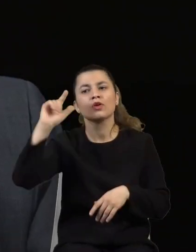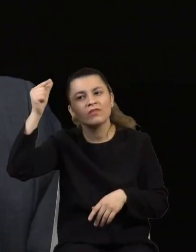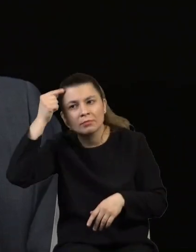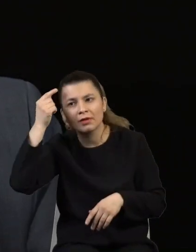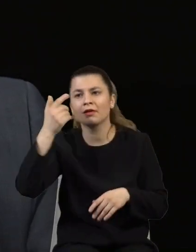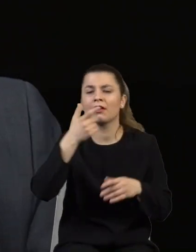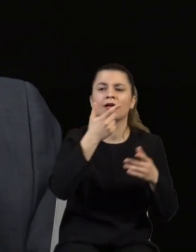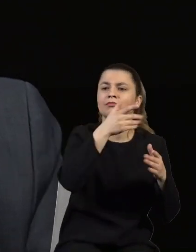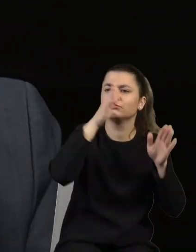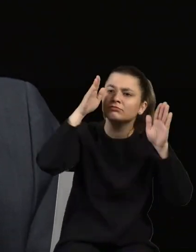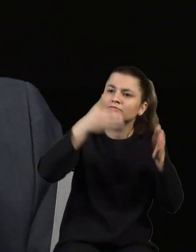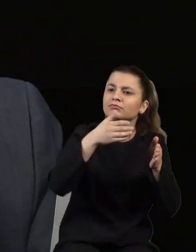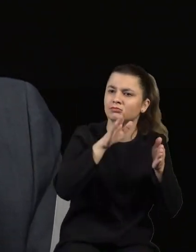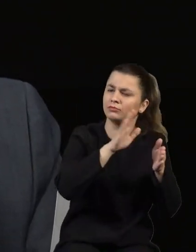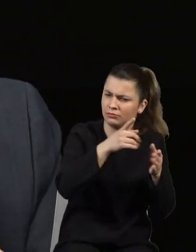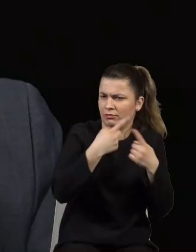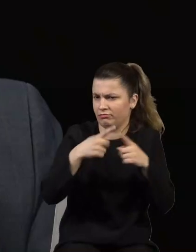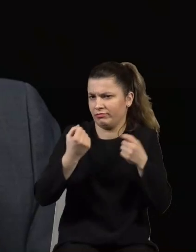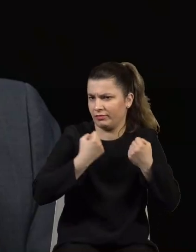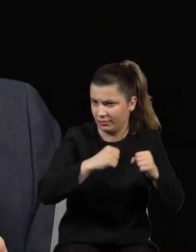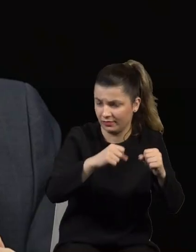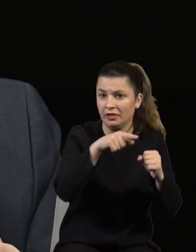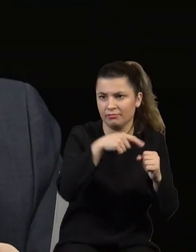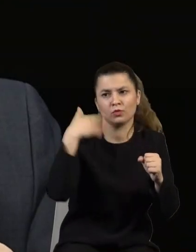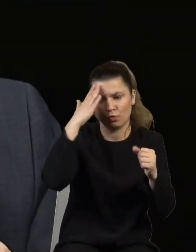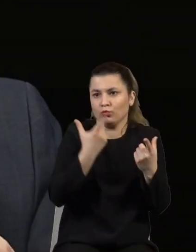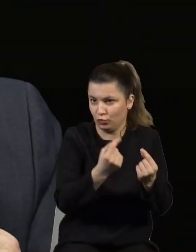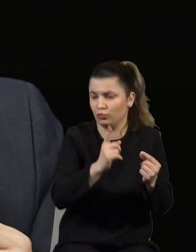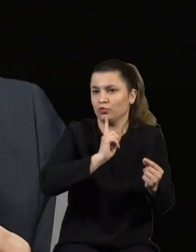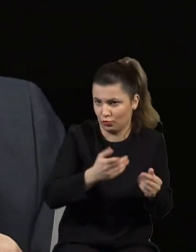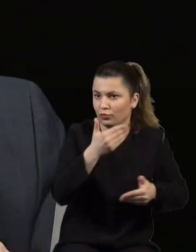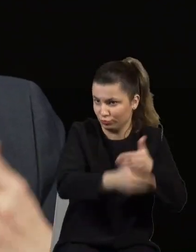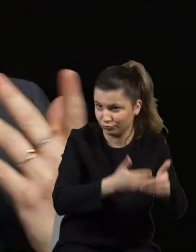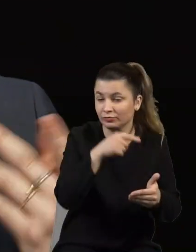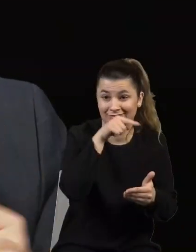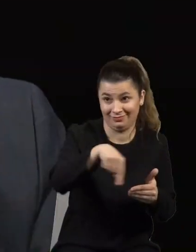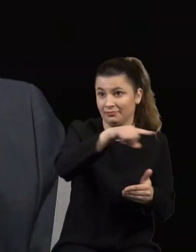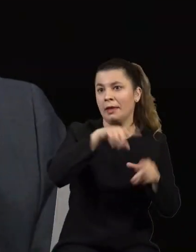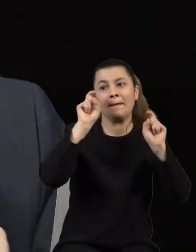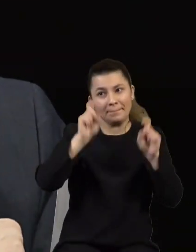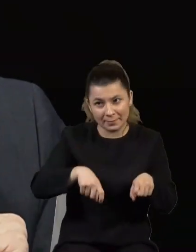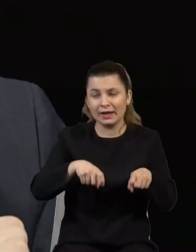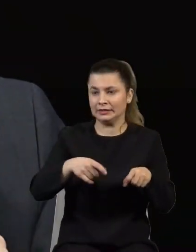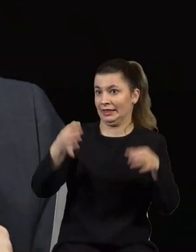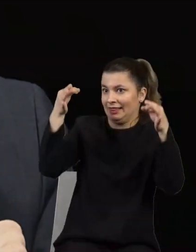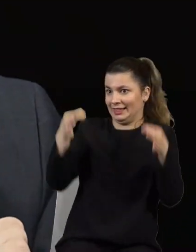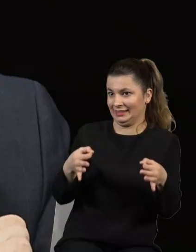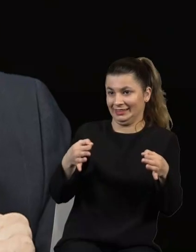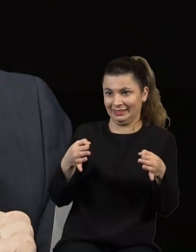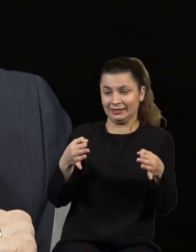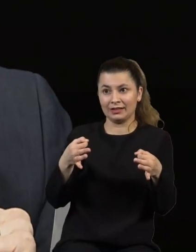those resources are used in a sound manner. So this is something also to bear in